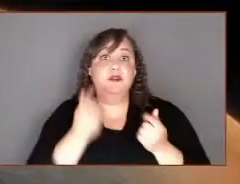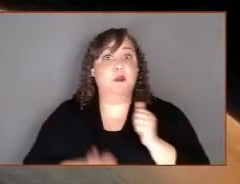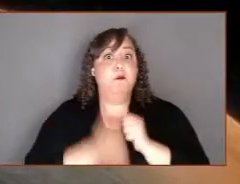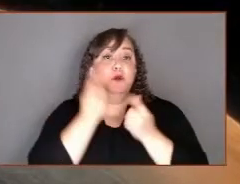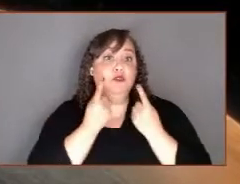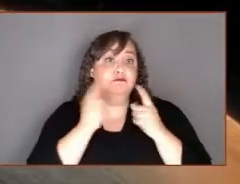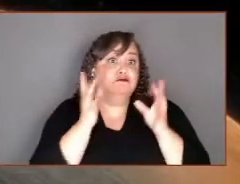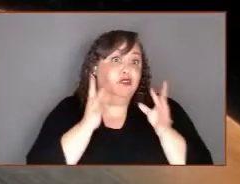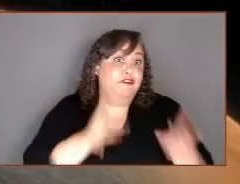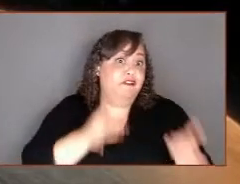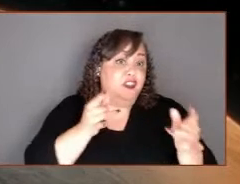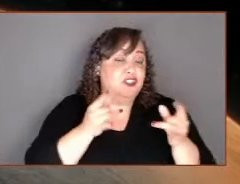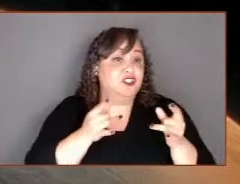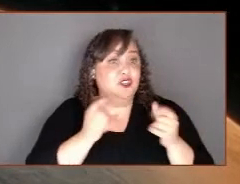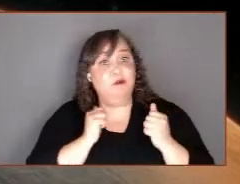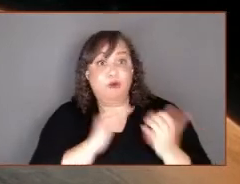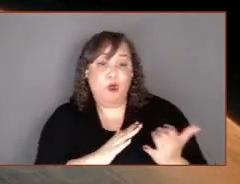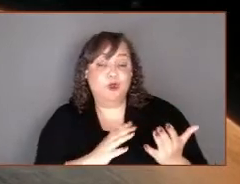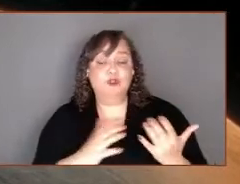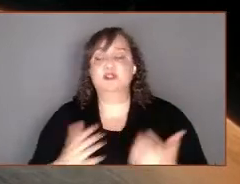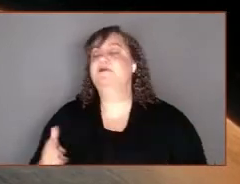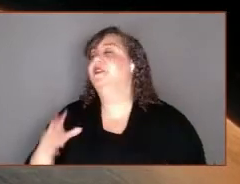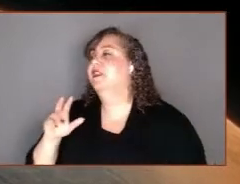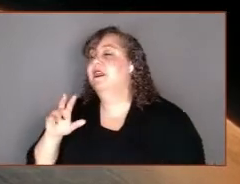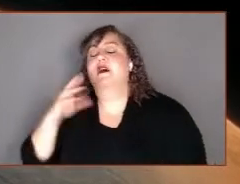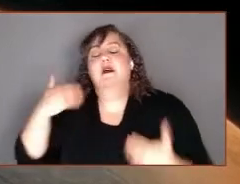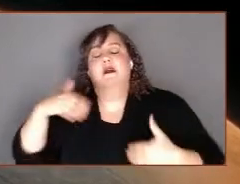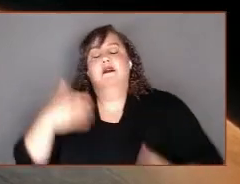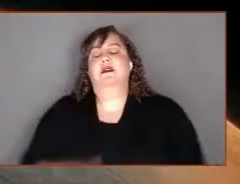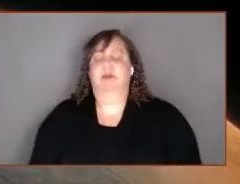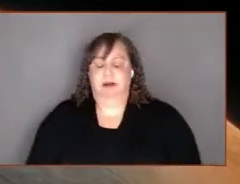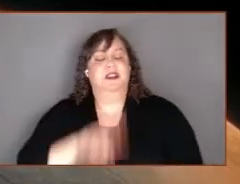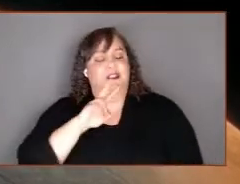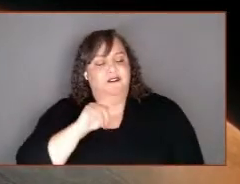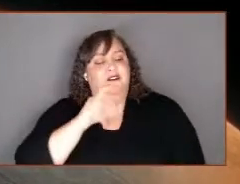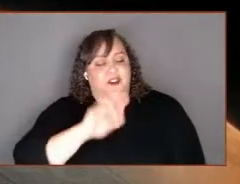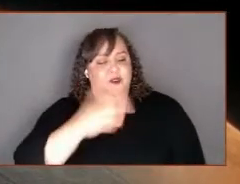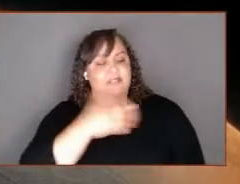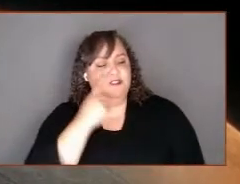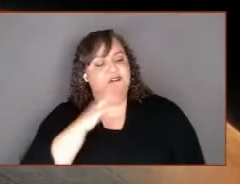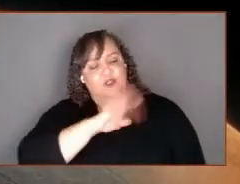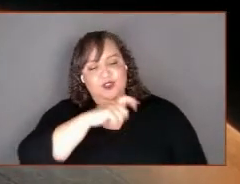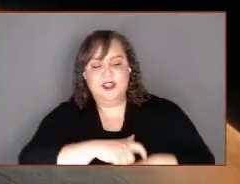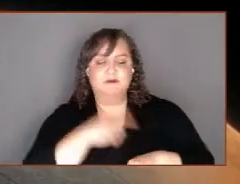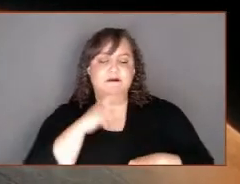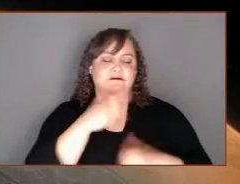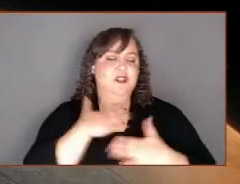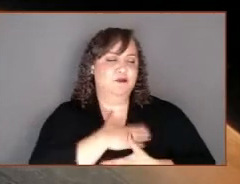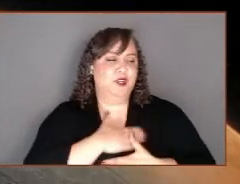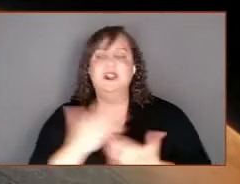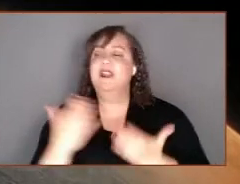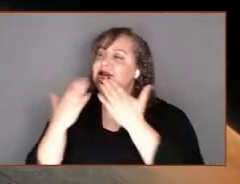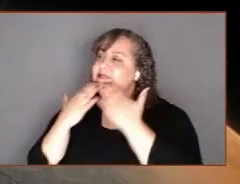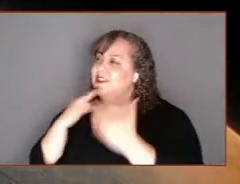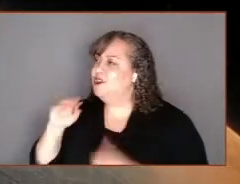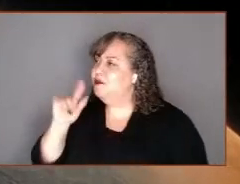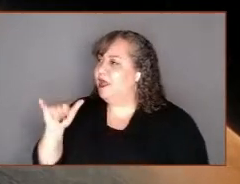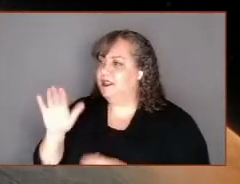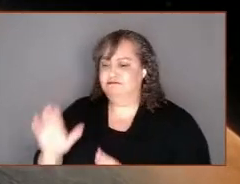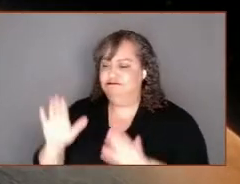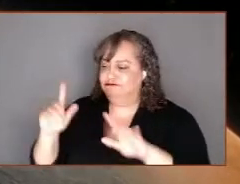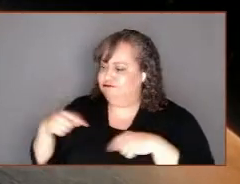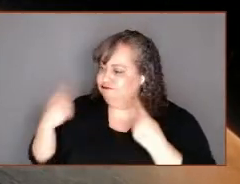Victor, thank you so much for your time today. We are so appreciative. Thank you, Molly. It's been great talking to you, and